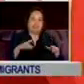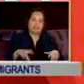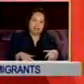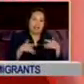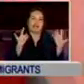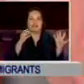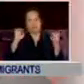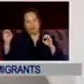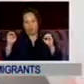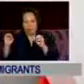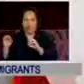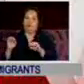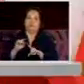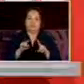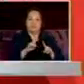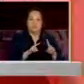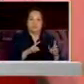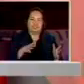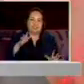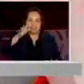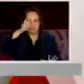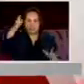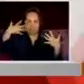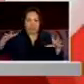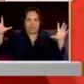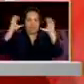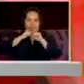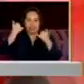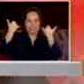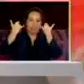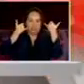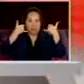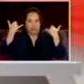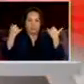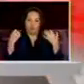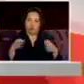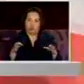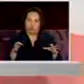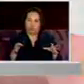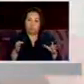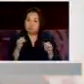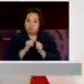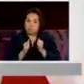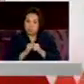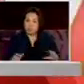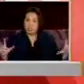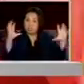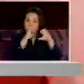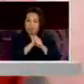work is done away from the camera lights. The end of the trial doesn't call for